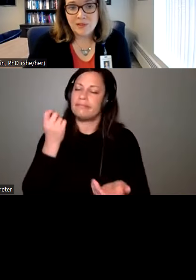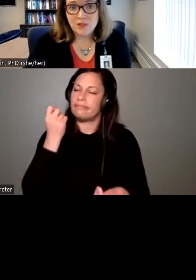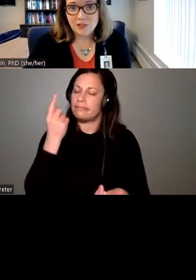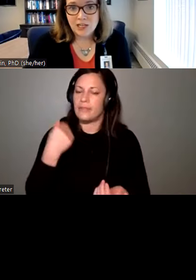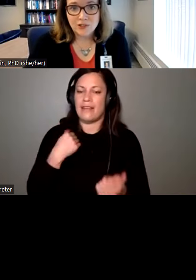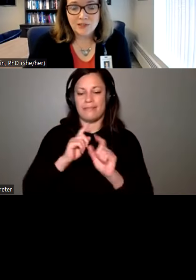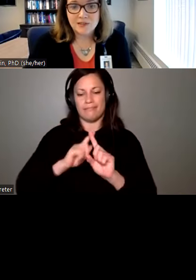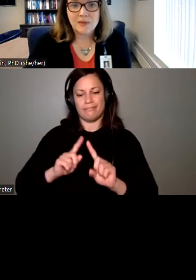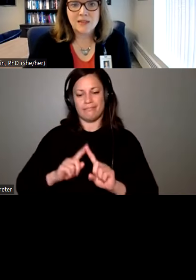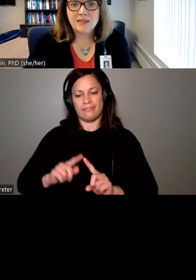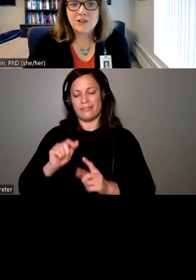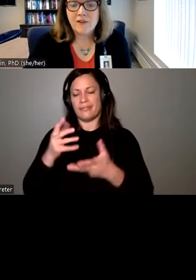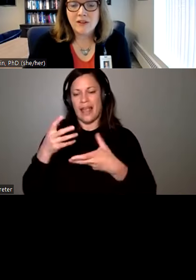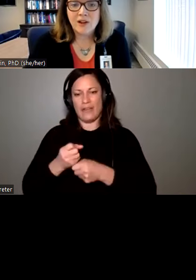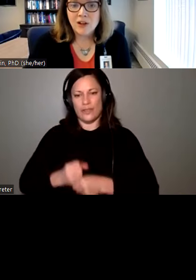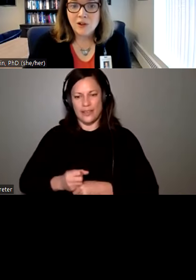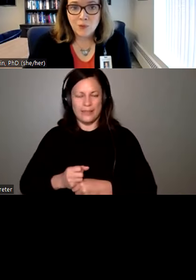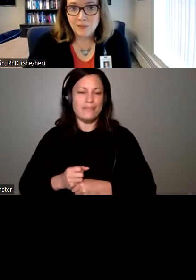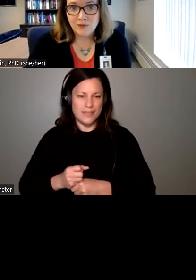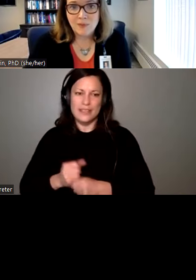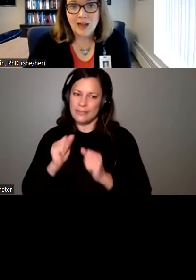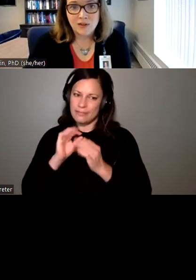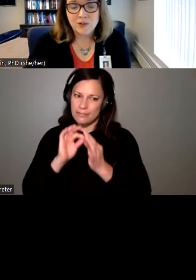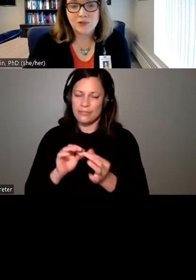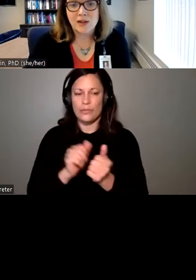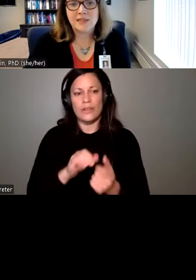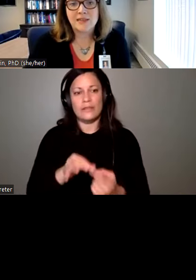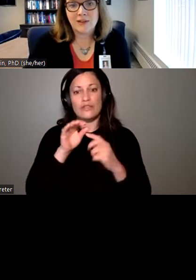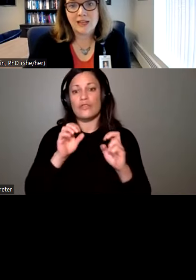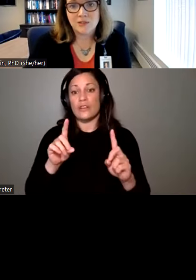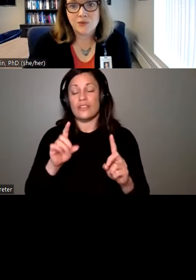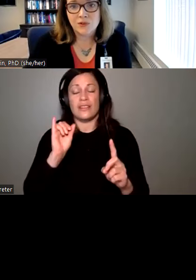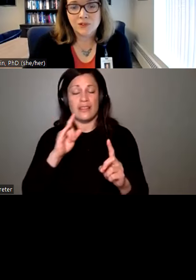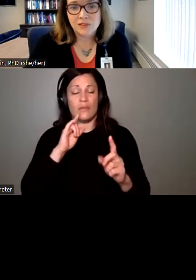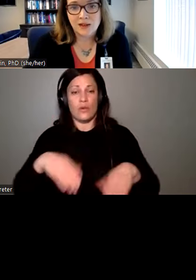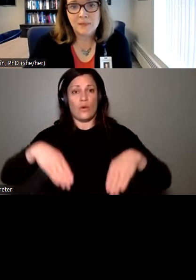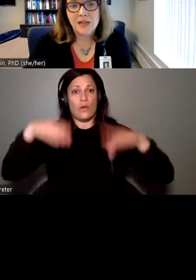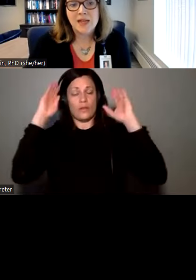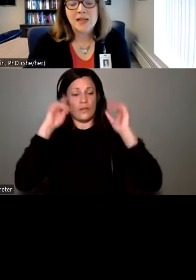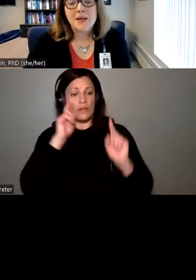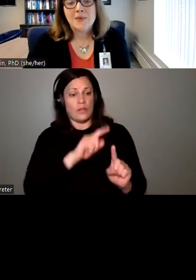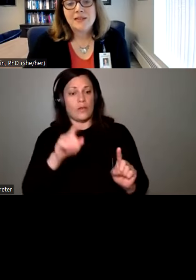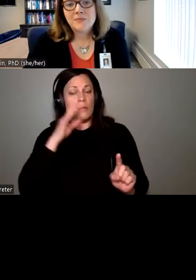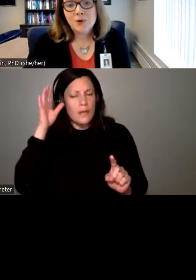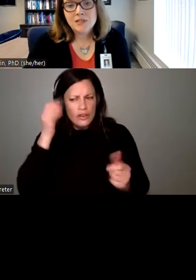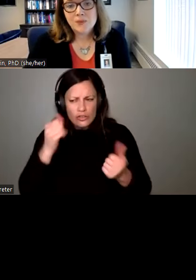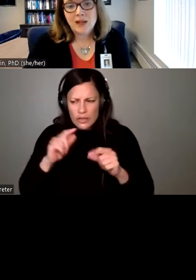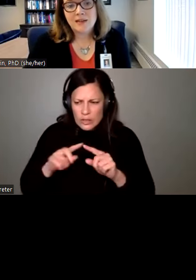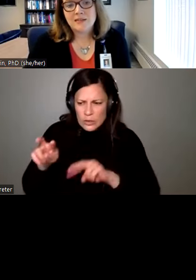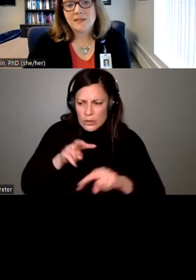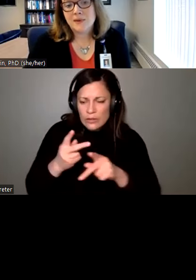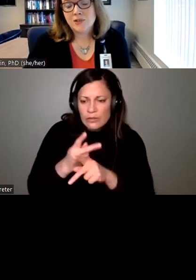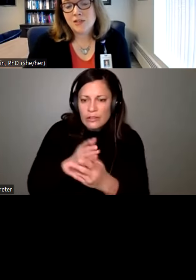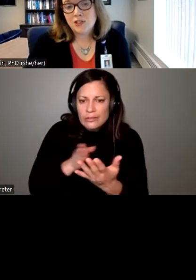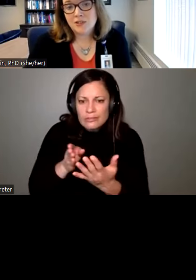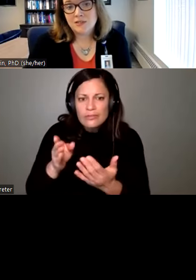around the special education system, and this is often very overwhelming for parents who are trying to navigate this for the first time. But it's important to